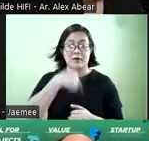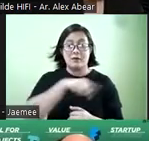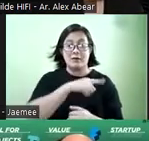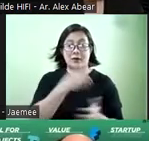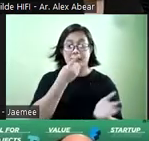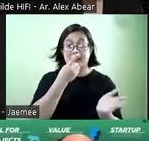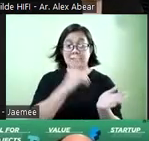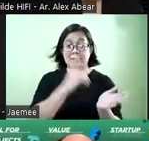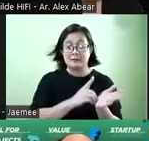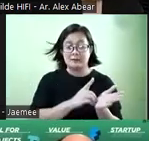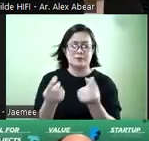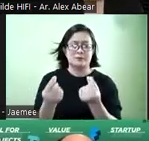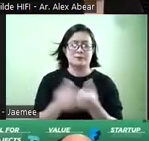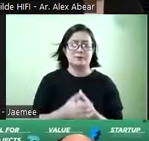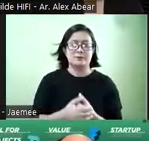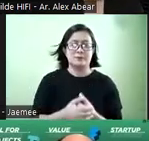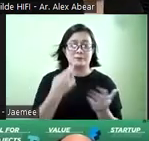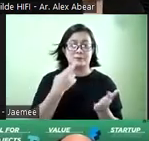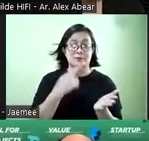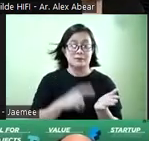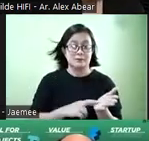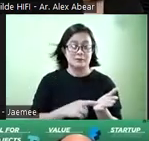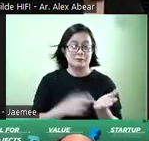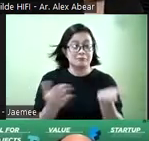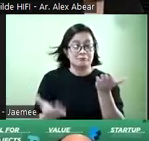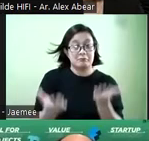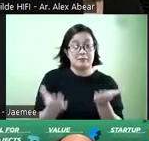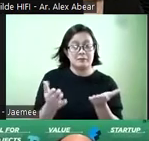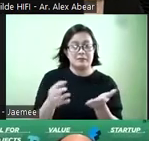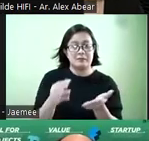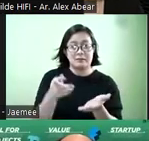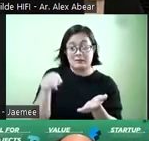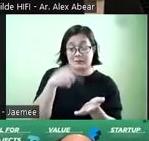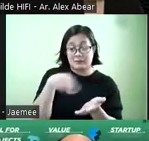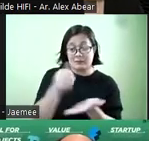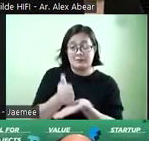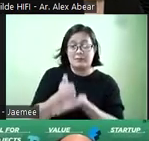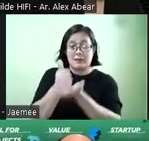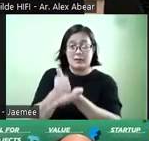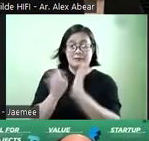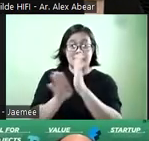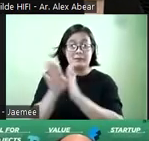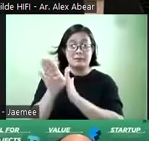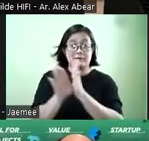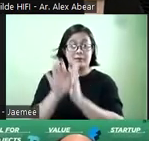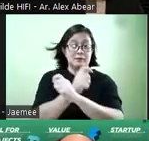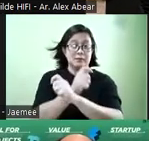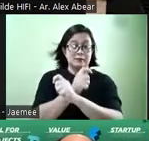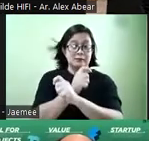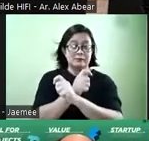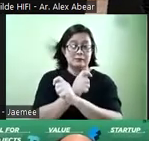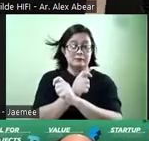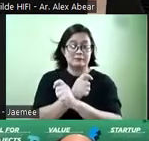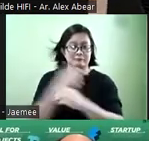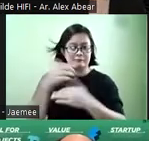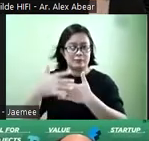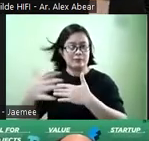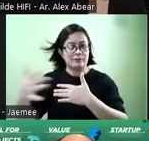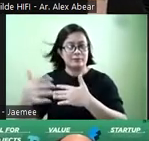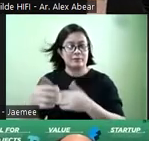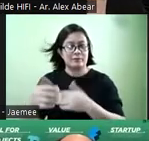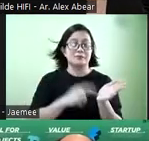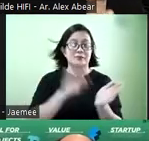we encourage you to do so. We might be able to help you also develop your thesis along the way. So please register